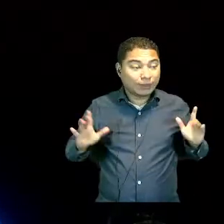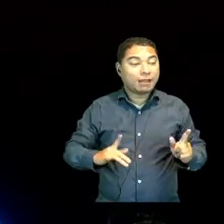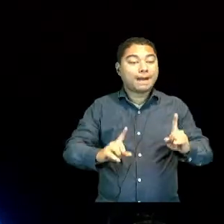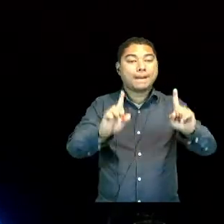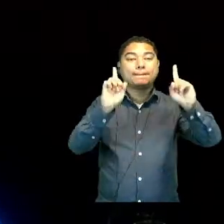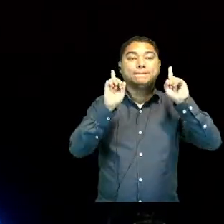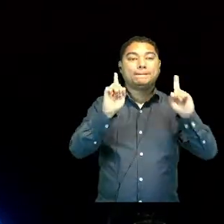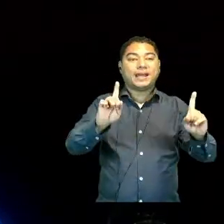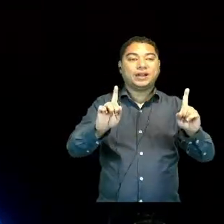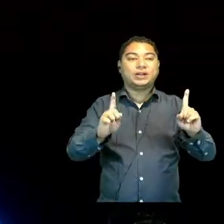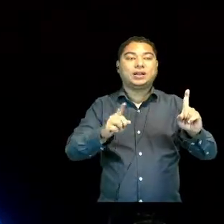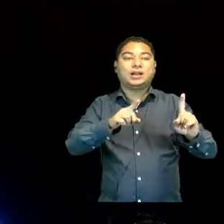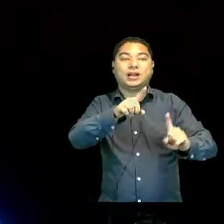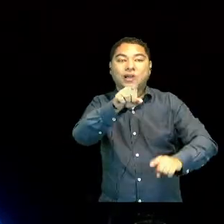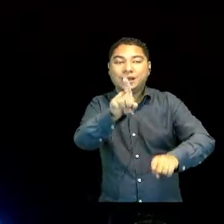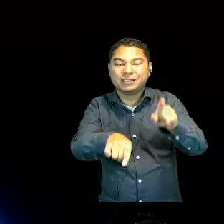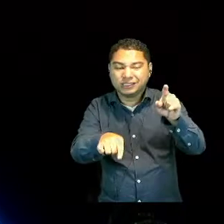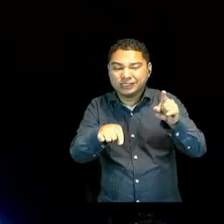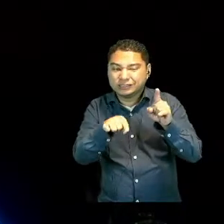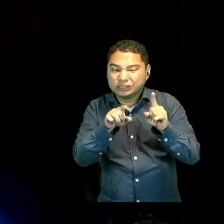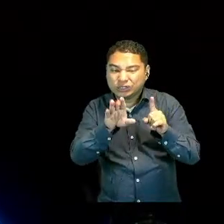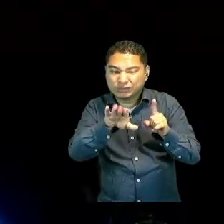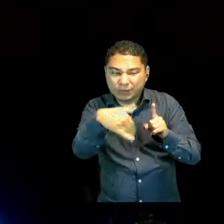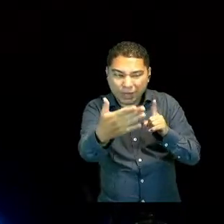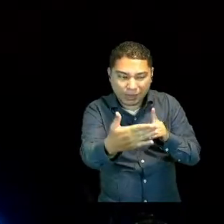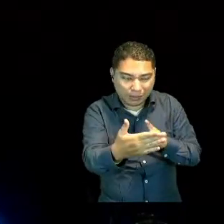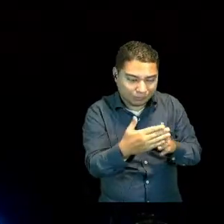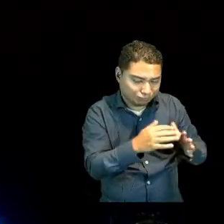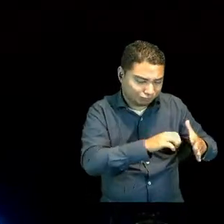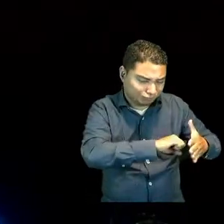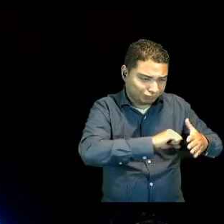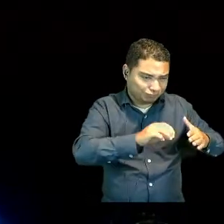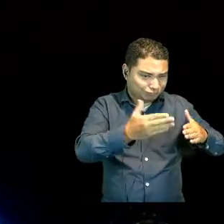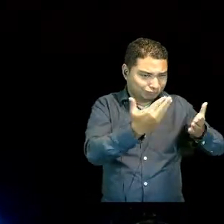I'll just plant the idea.